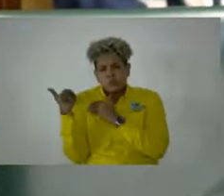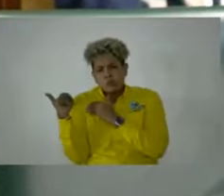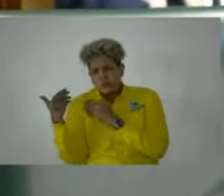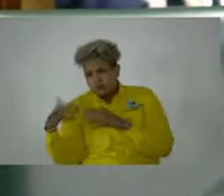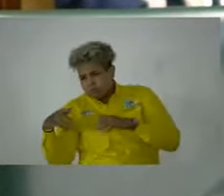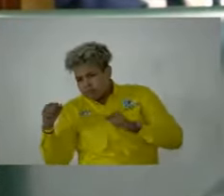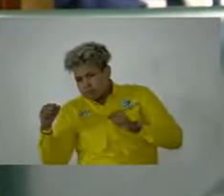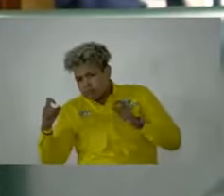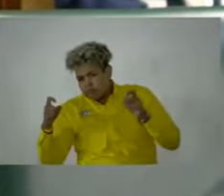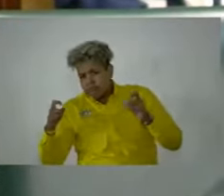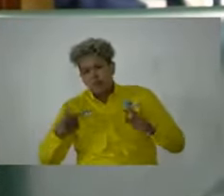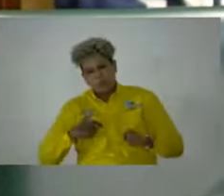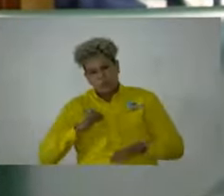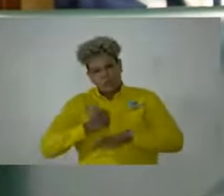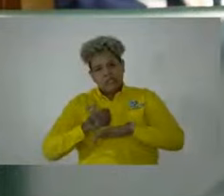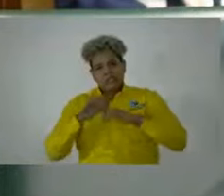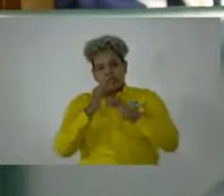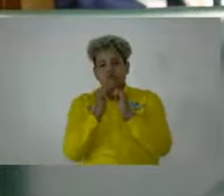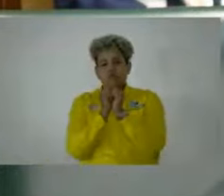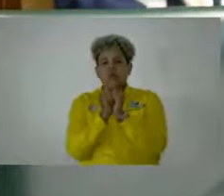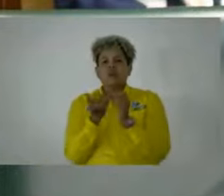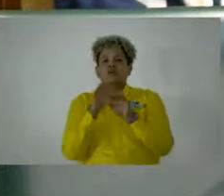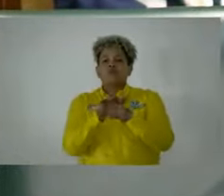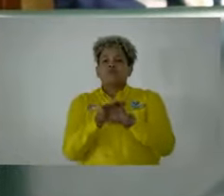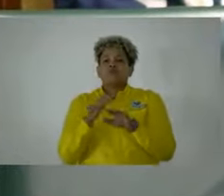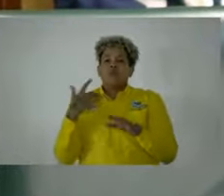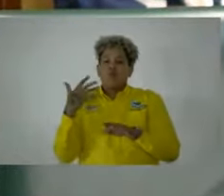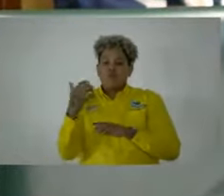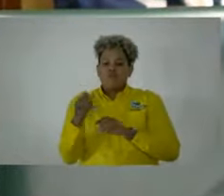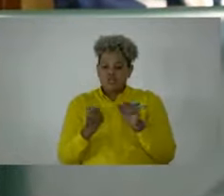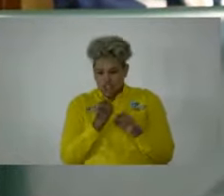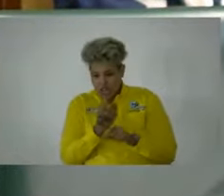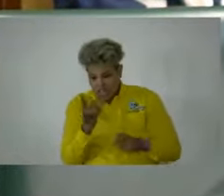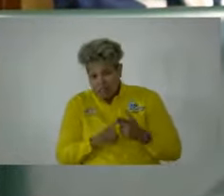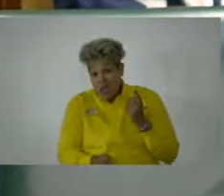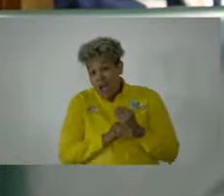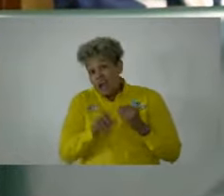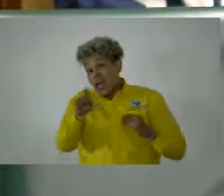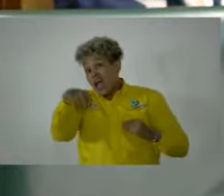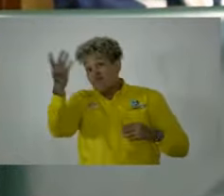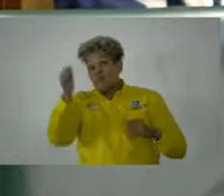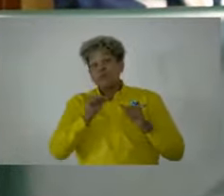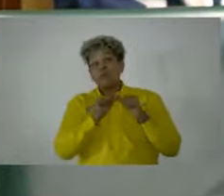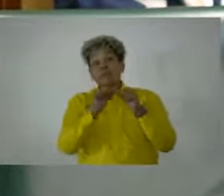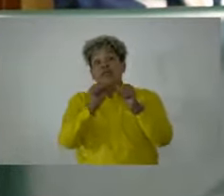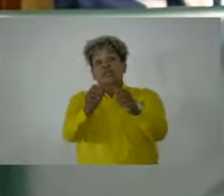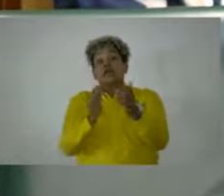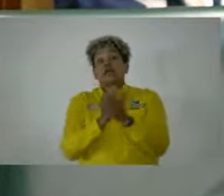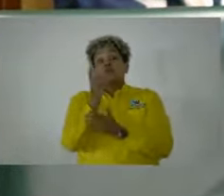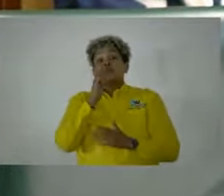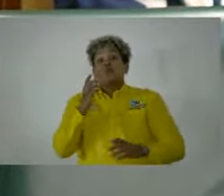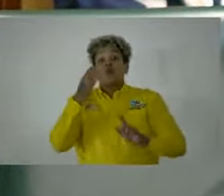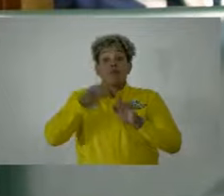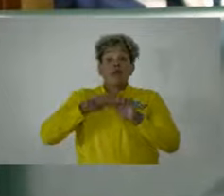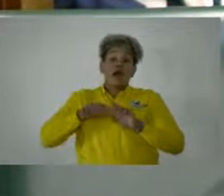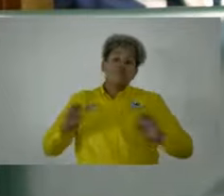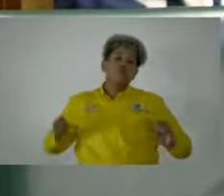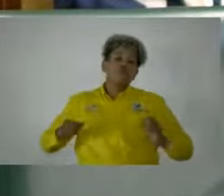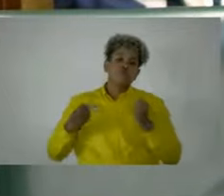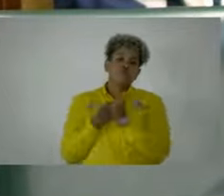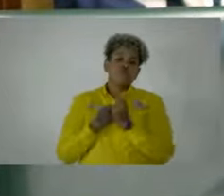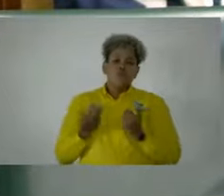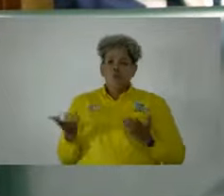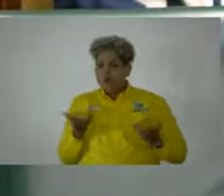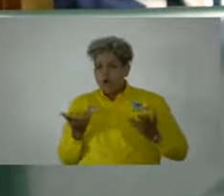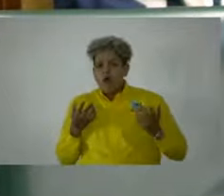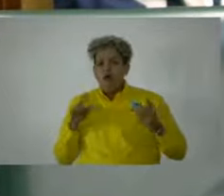we have established jointly over the years, and it has to be maintained by bipartisan support. And we are